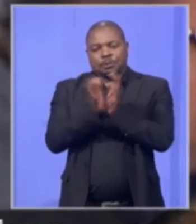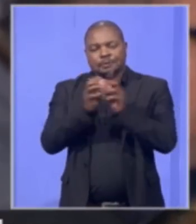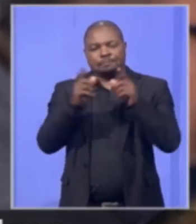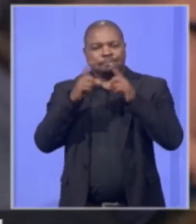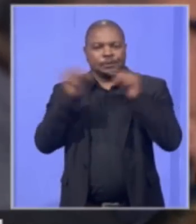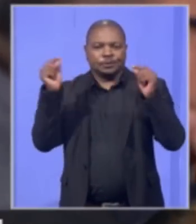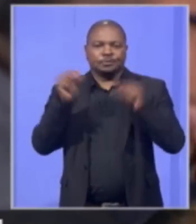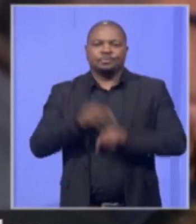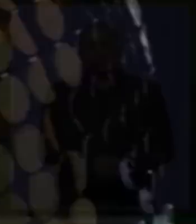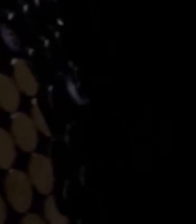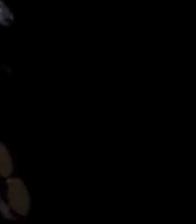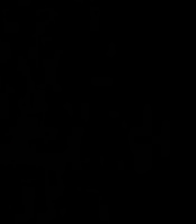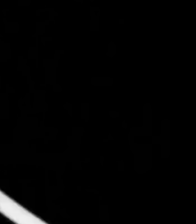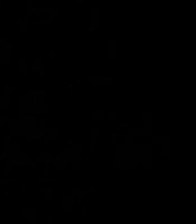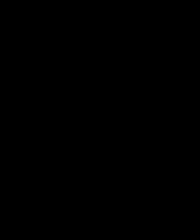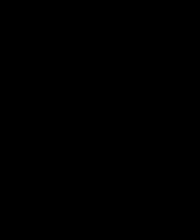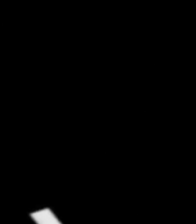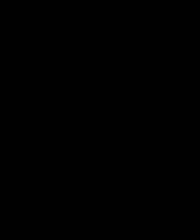G20.